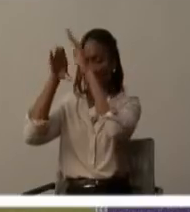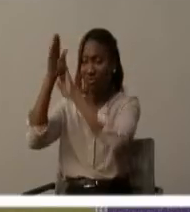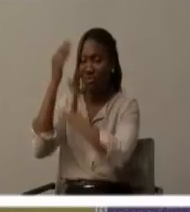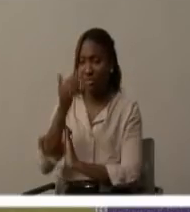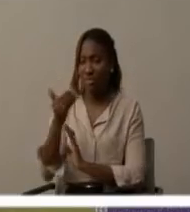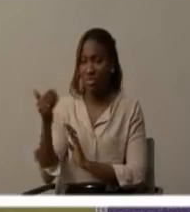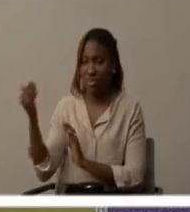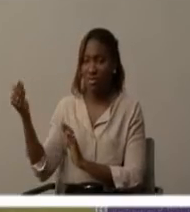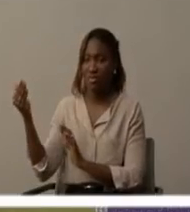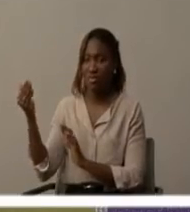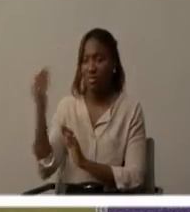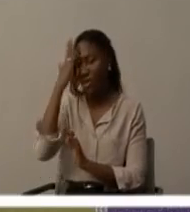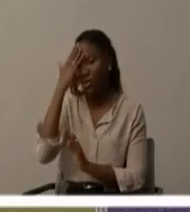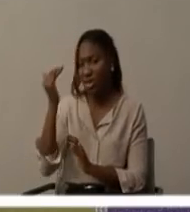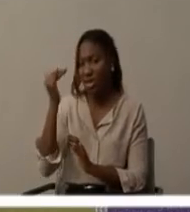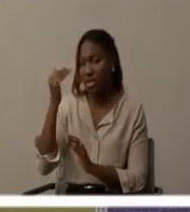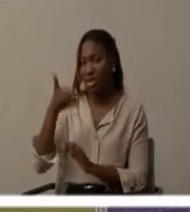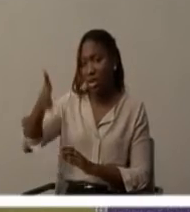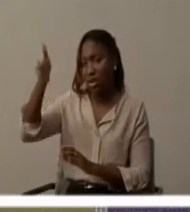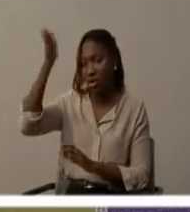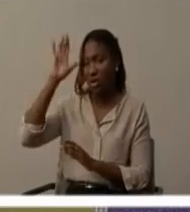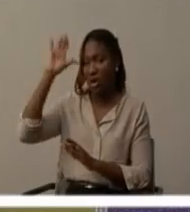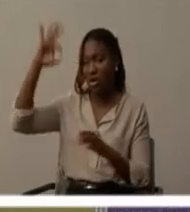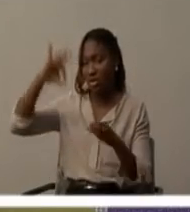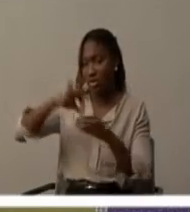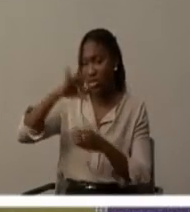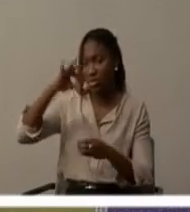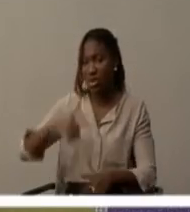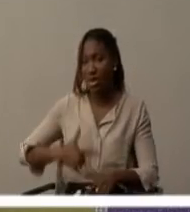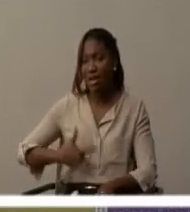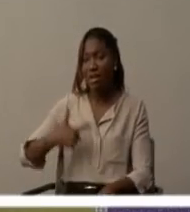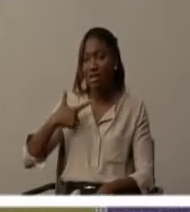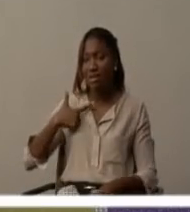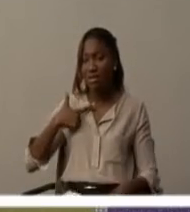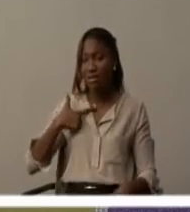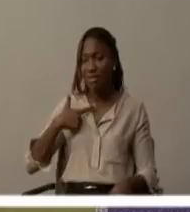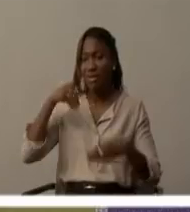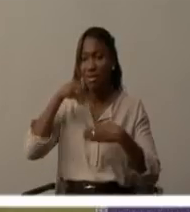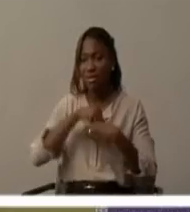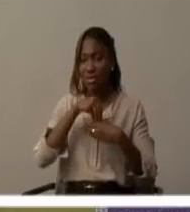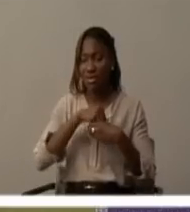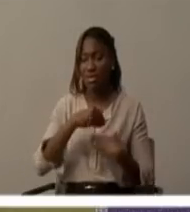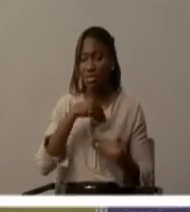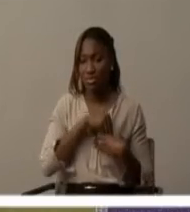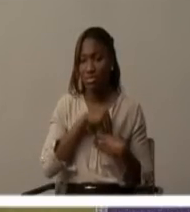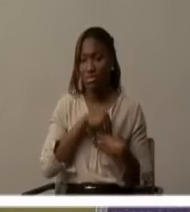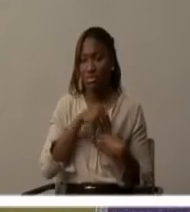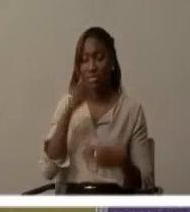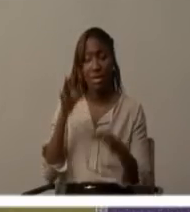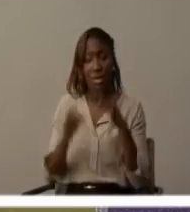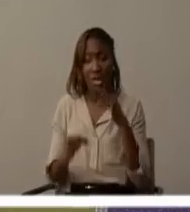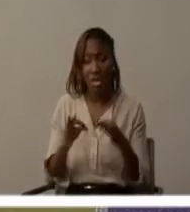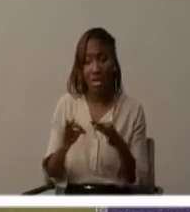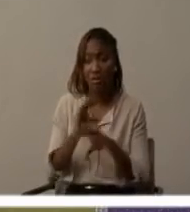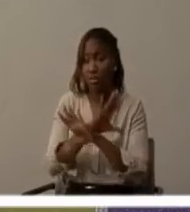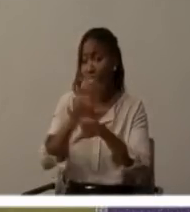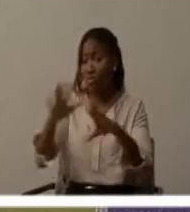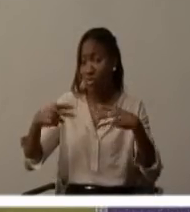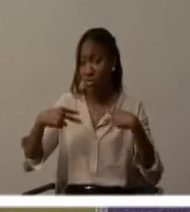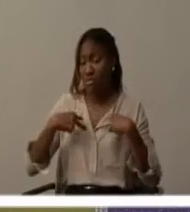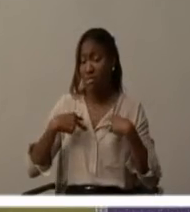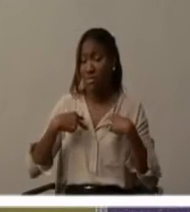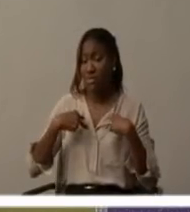God has made his home in you. In fact, unless you possessed the Spirit of